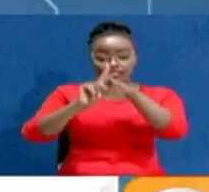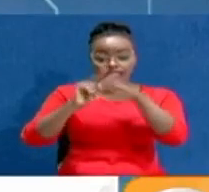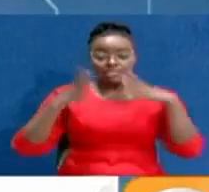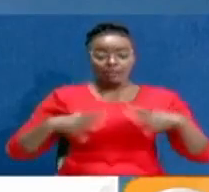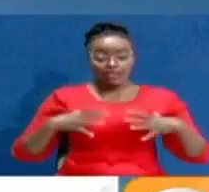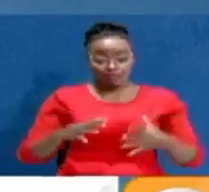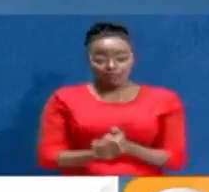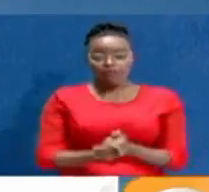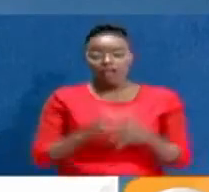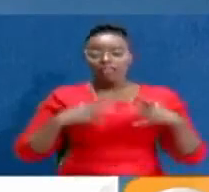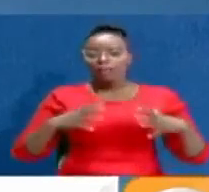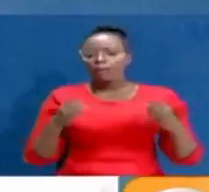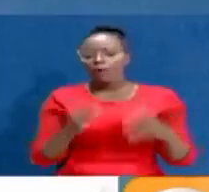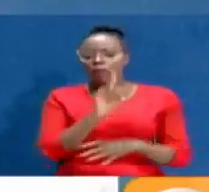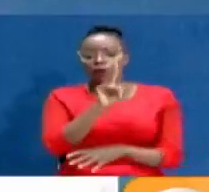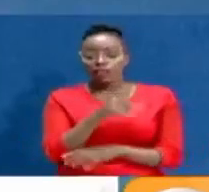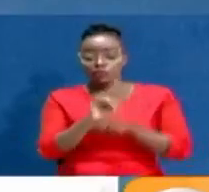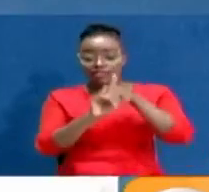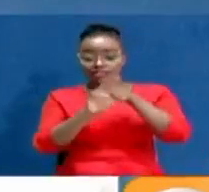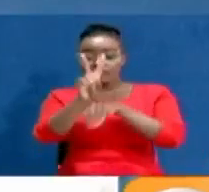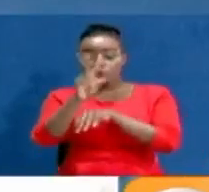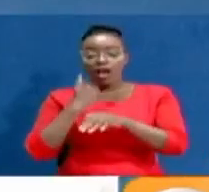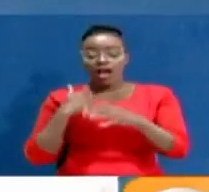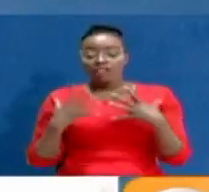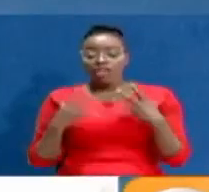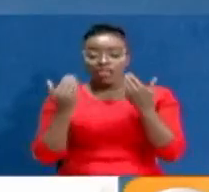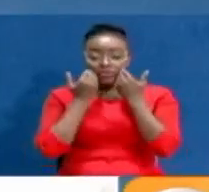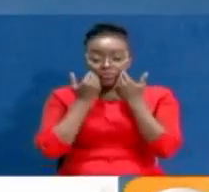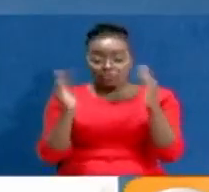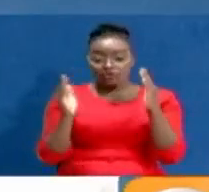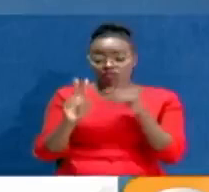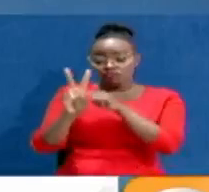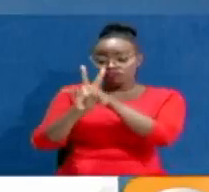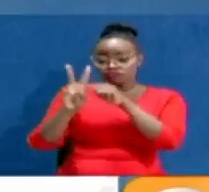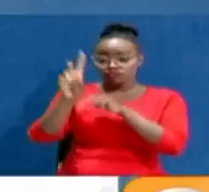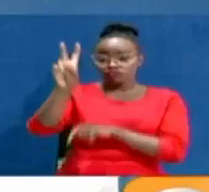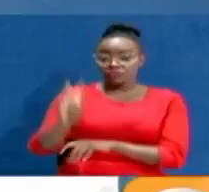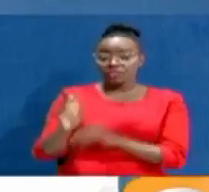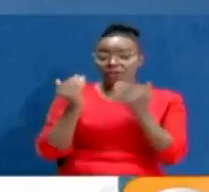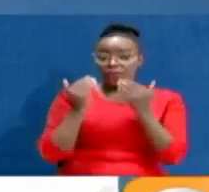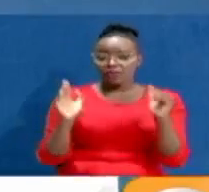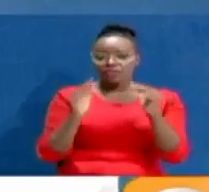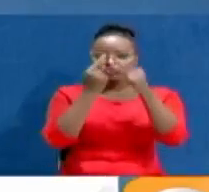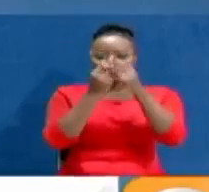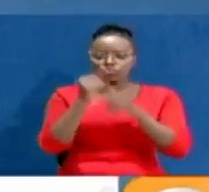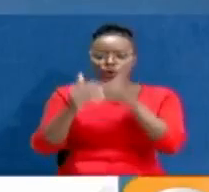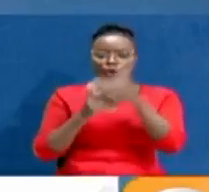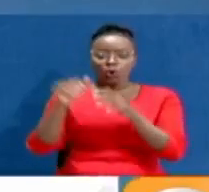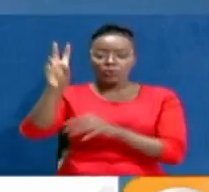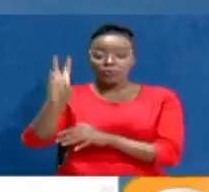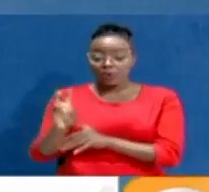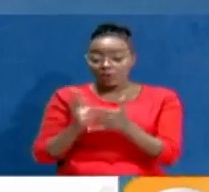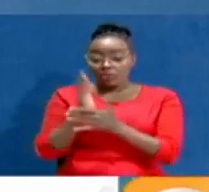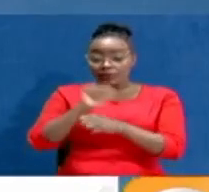26,436. Aidha, watu 1,062 walipona virusi hivyo, huku wawili wakiaga dunia na kupelekea idadi ya